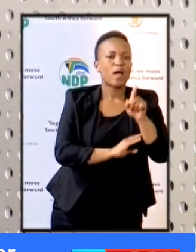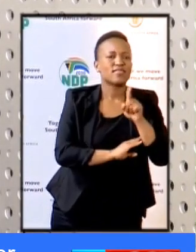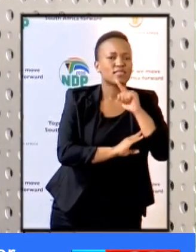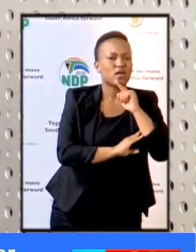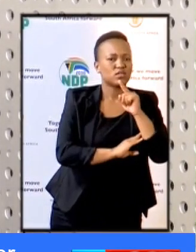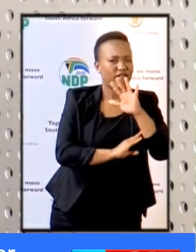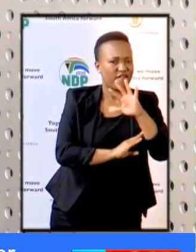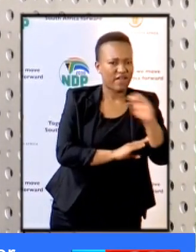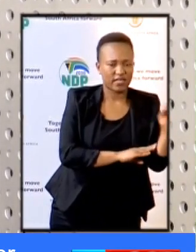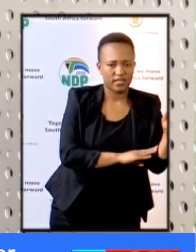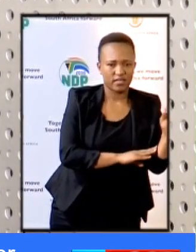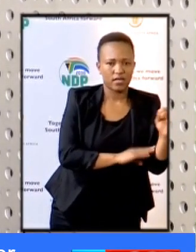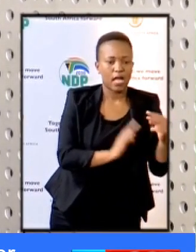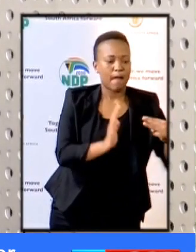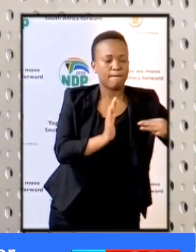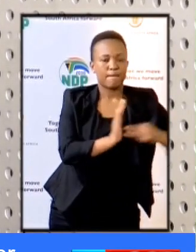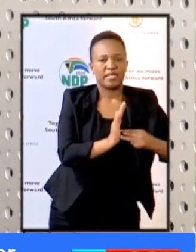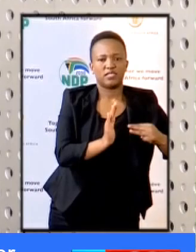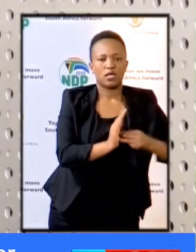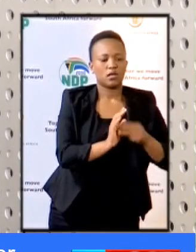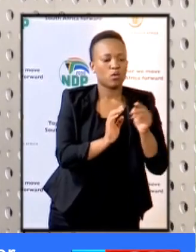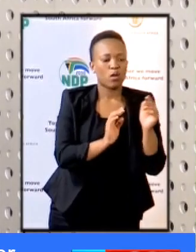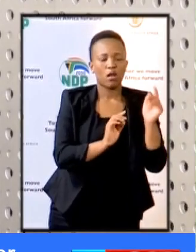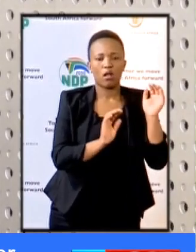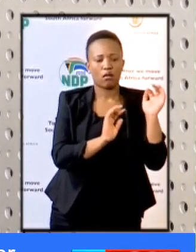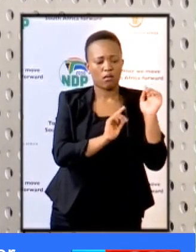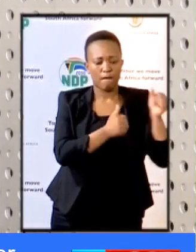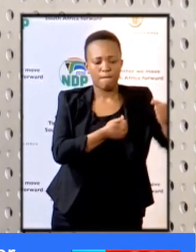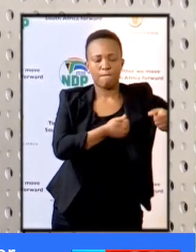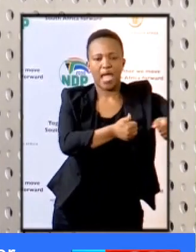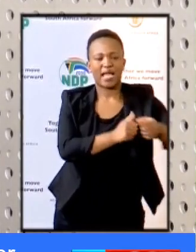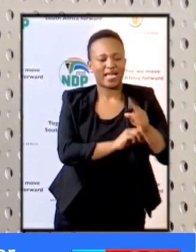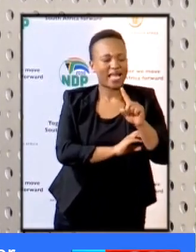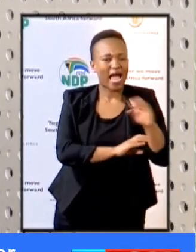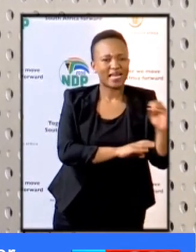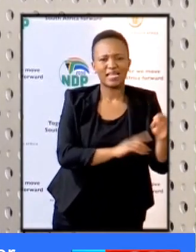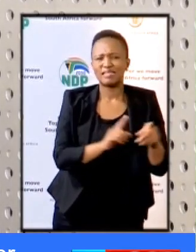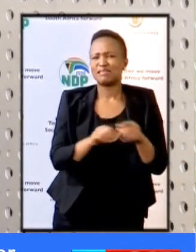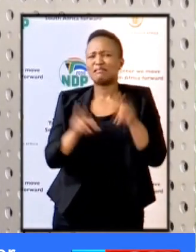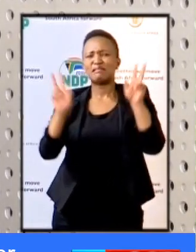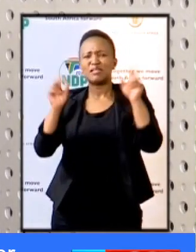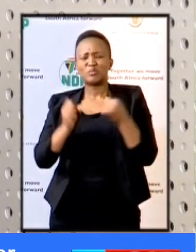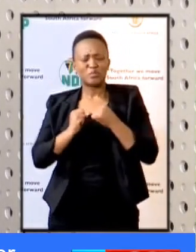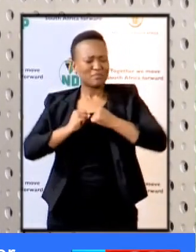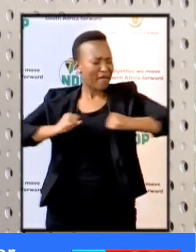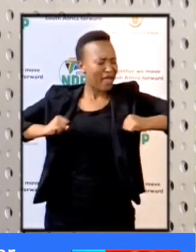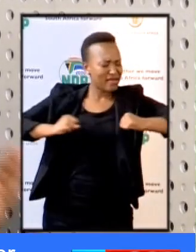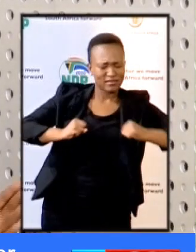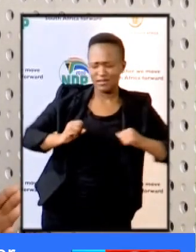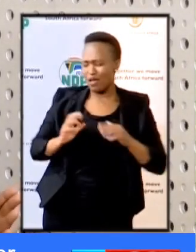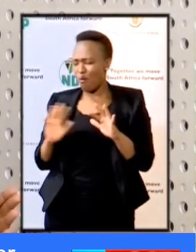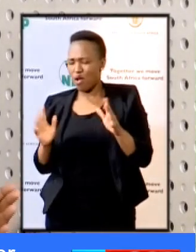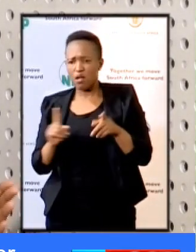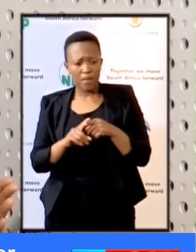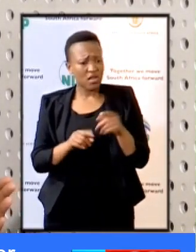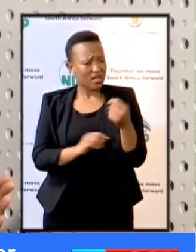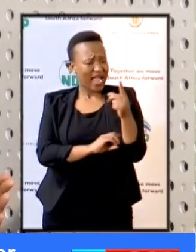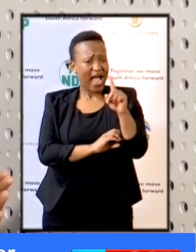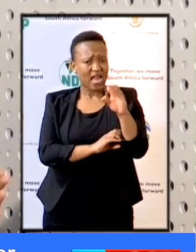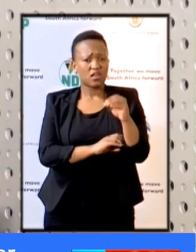abantu ama-matriculant awu-100 phela. So indaba ye-spacing nani doesn't arise because which means they have the whole school to